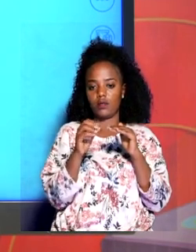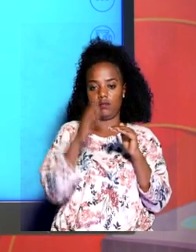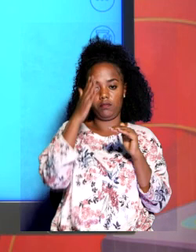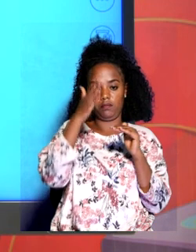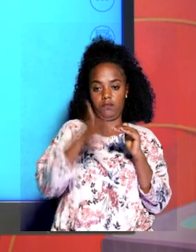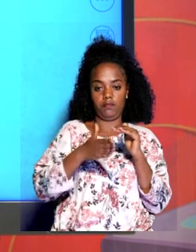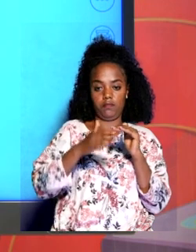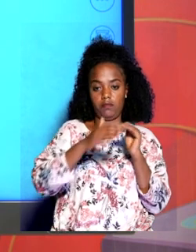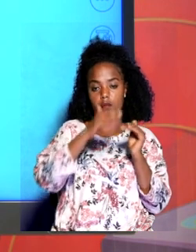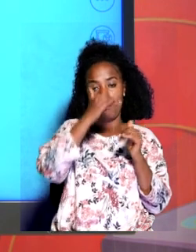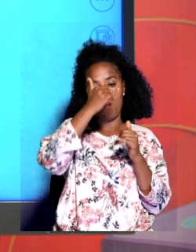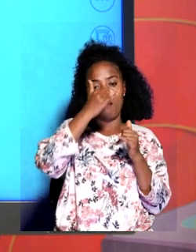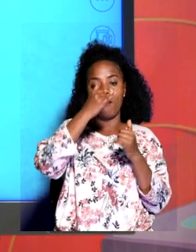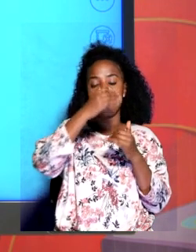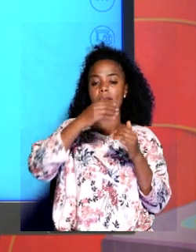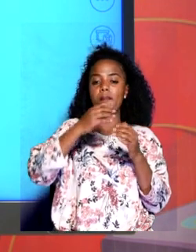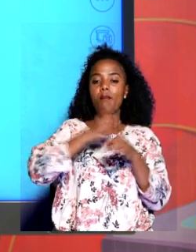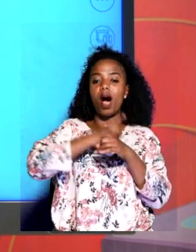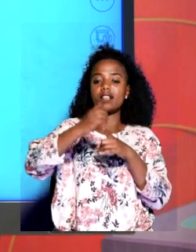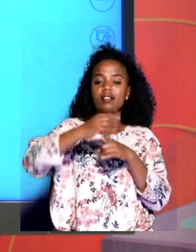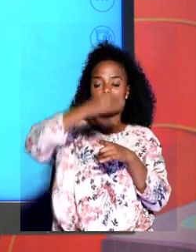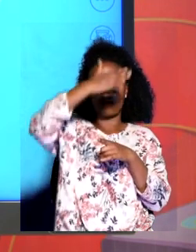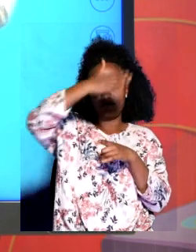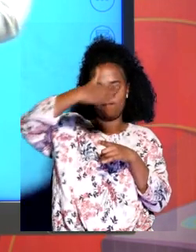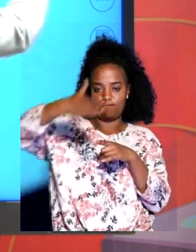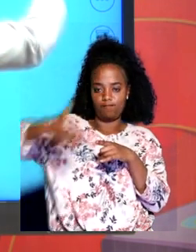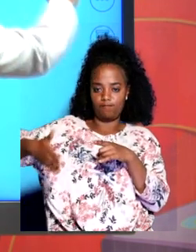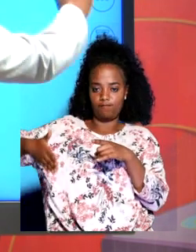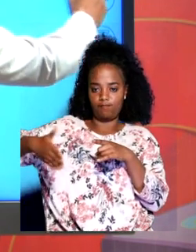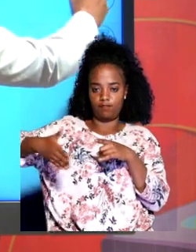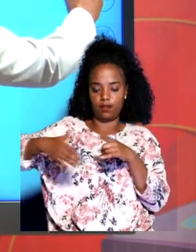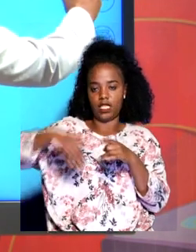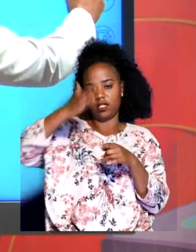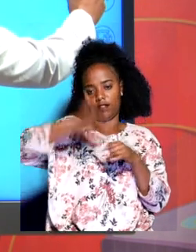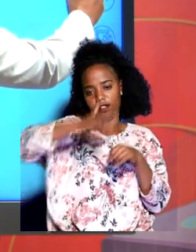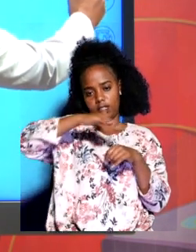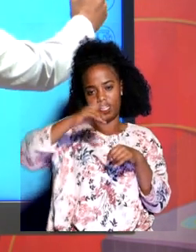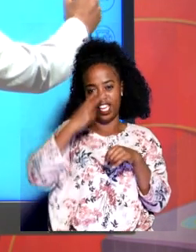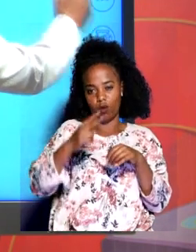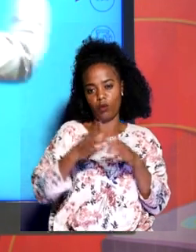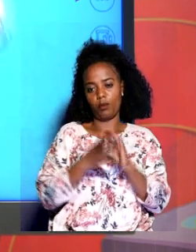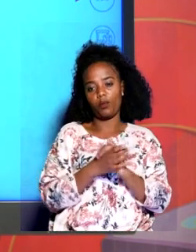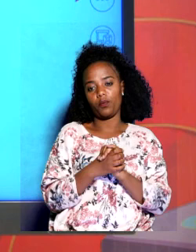line pass through these two points. You will have this.